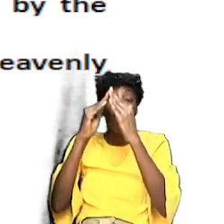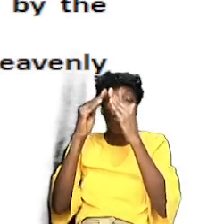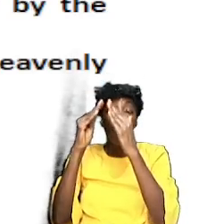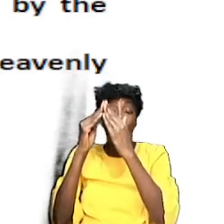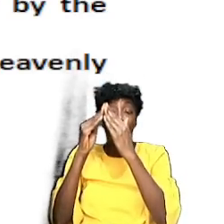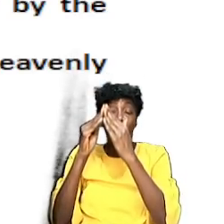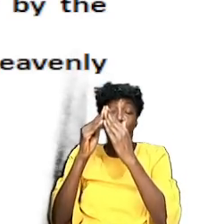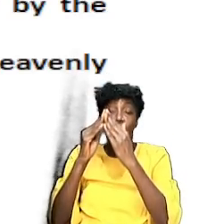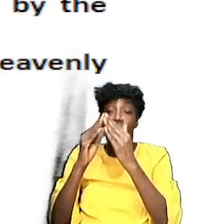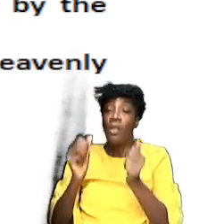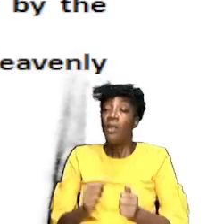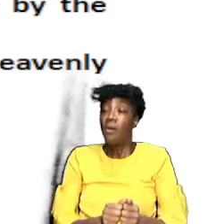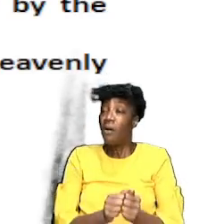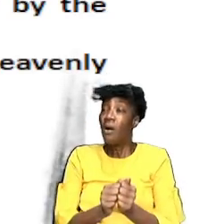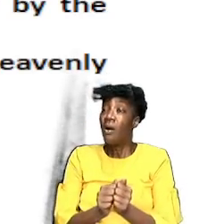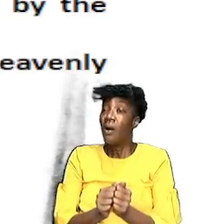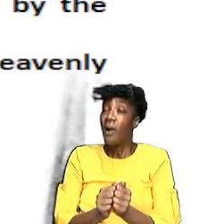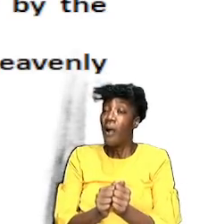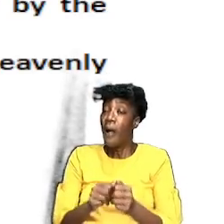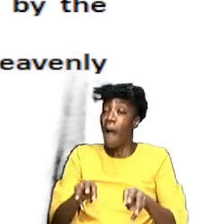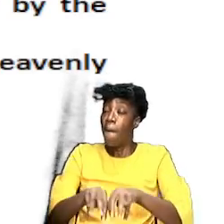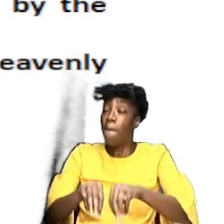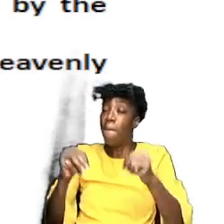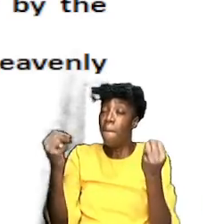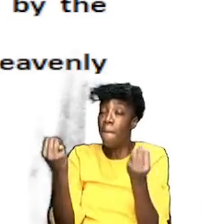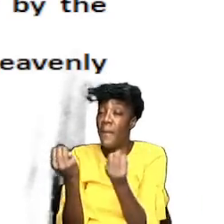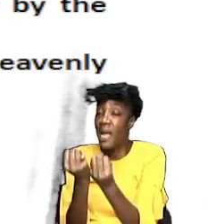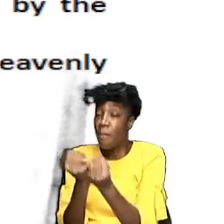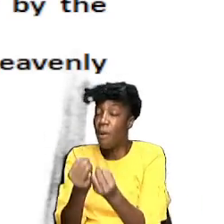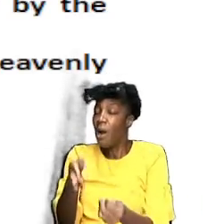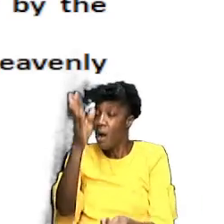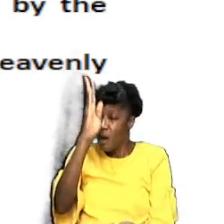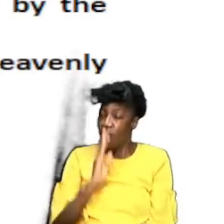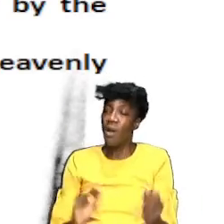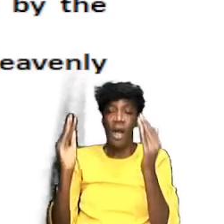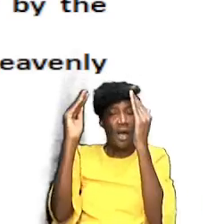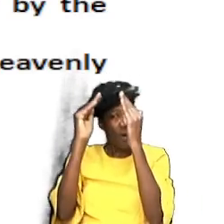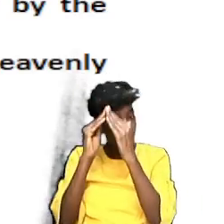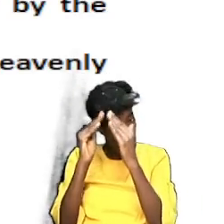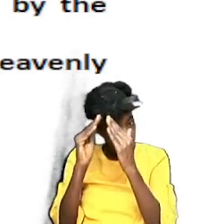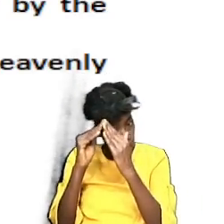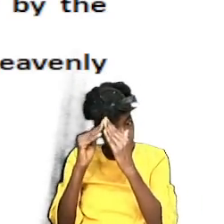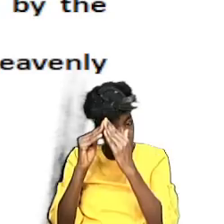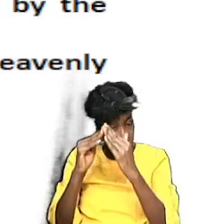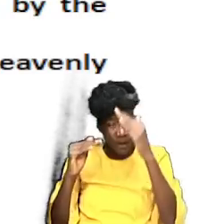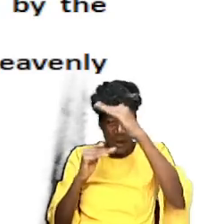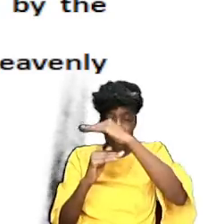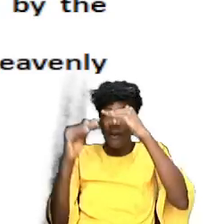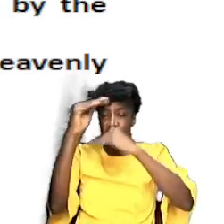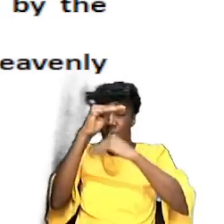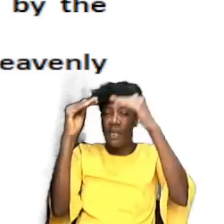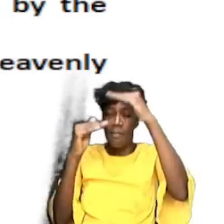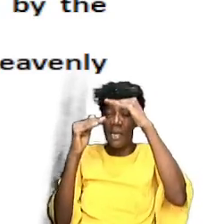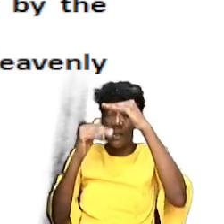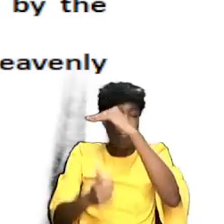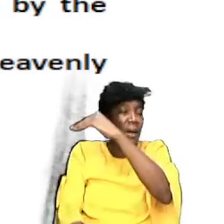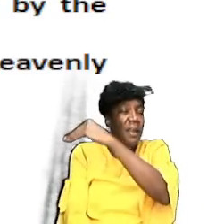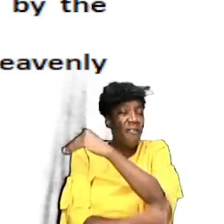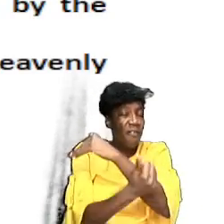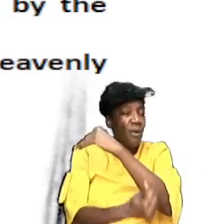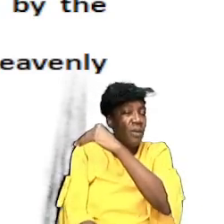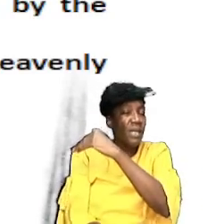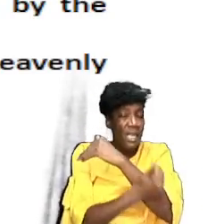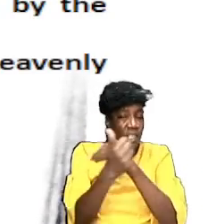member of God's household. Praise God. We are built, according to Ephesians 2:20, upon the foundation of